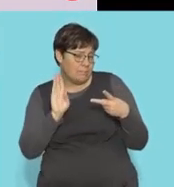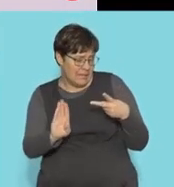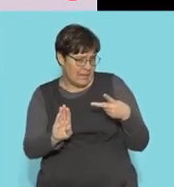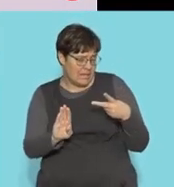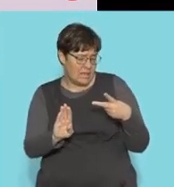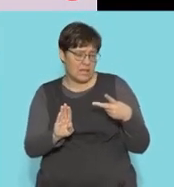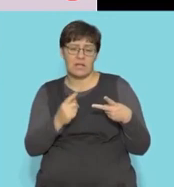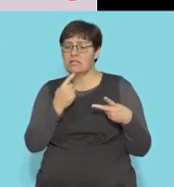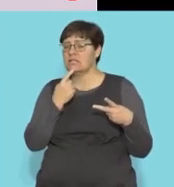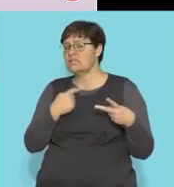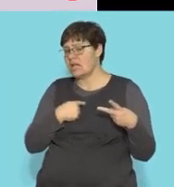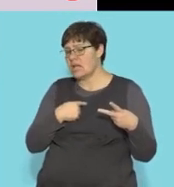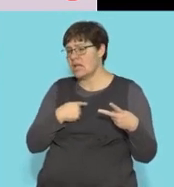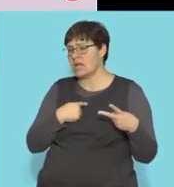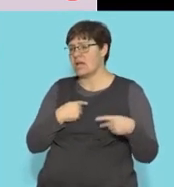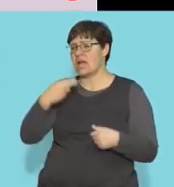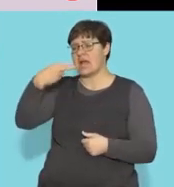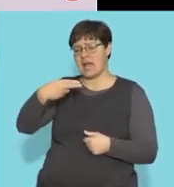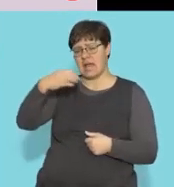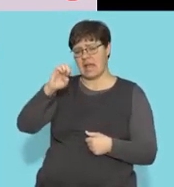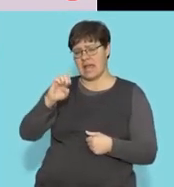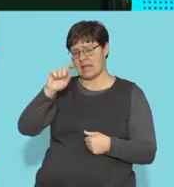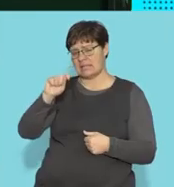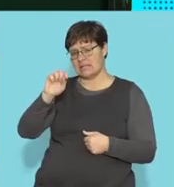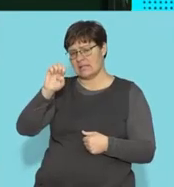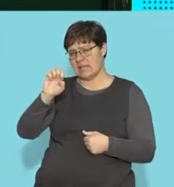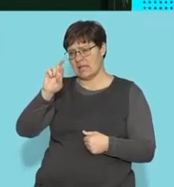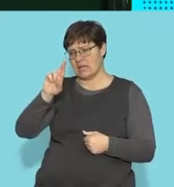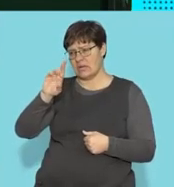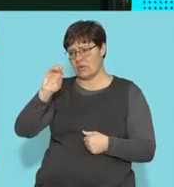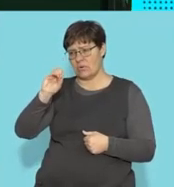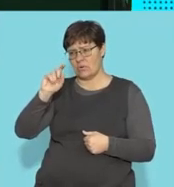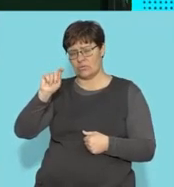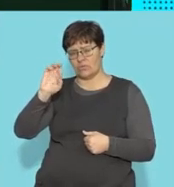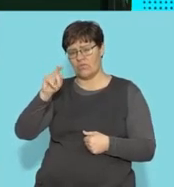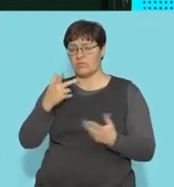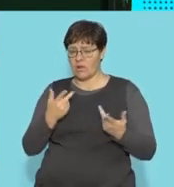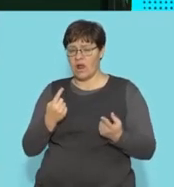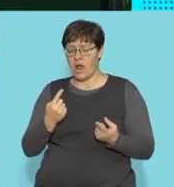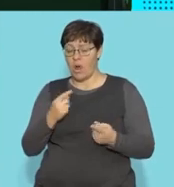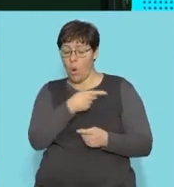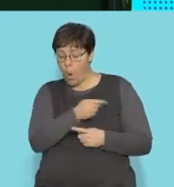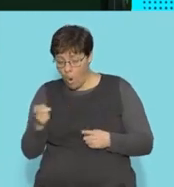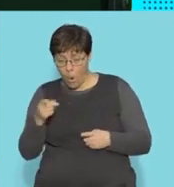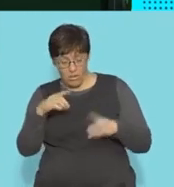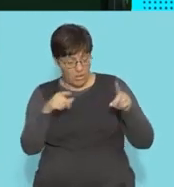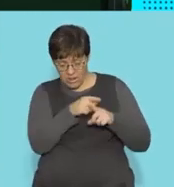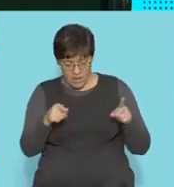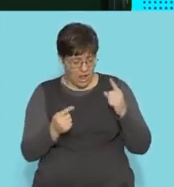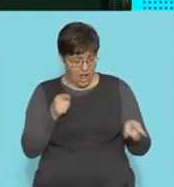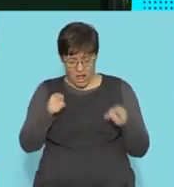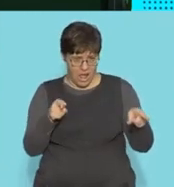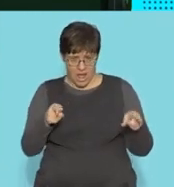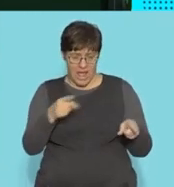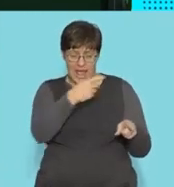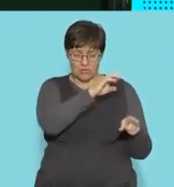B talks about it being a heterotroph. Remember that all organisms are either autotrophs or heterotrophs. If they make